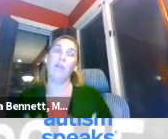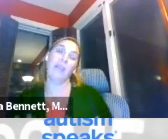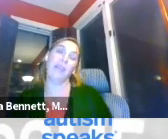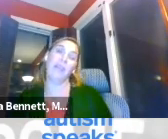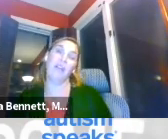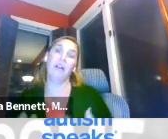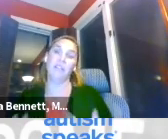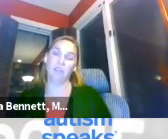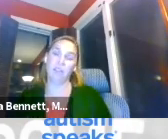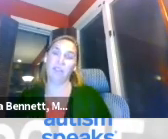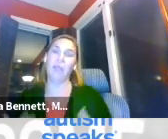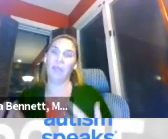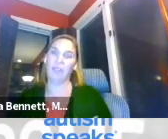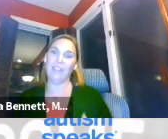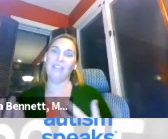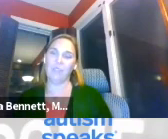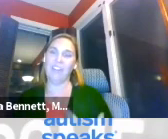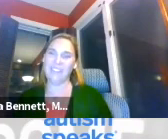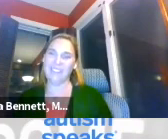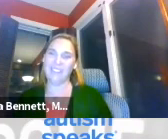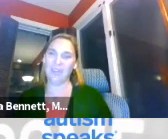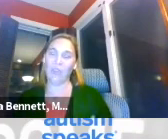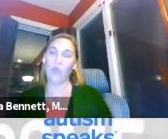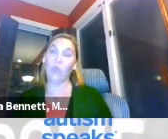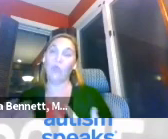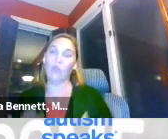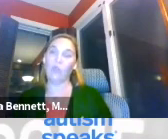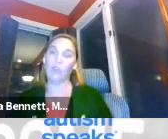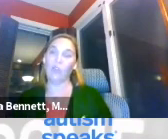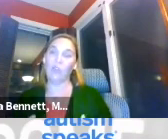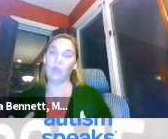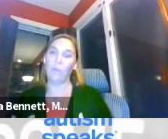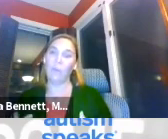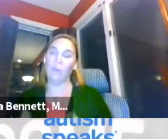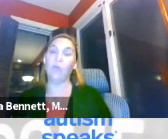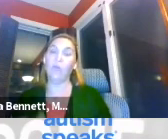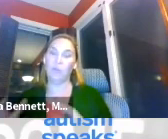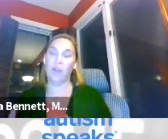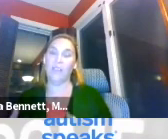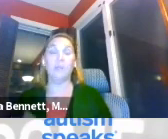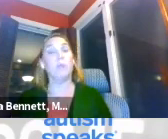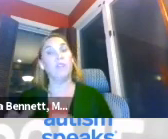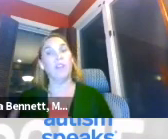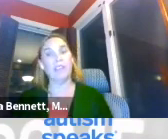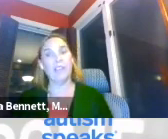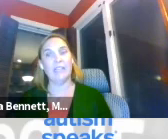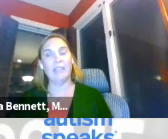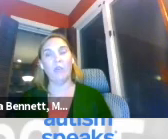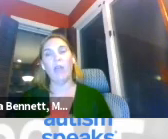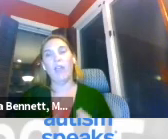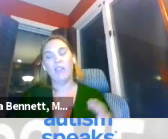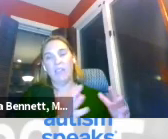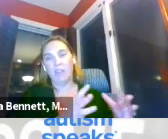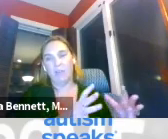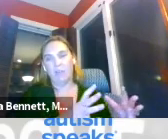there are many adults with autism or autistic adults who prefer to refer to autism as part of their identity.